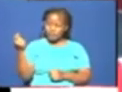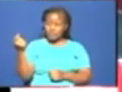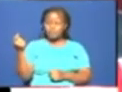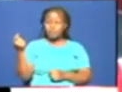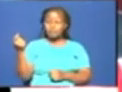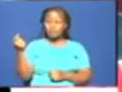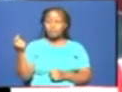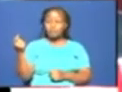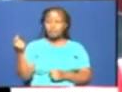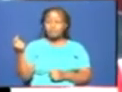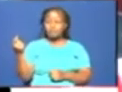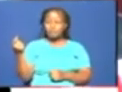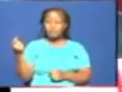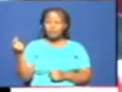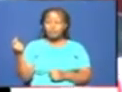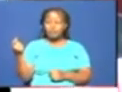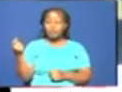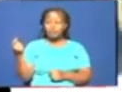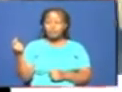Sorry.